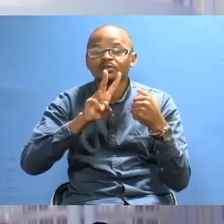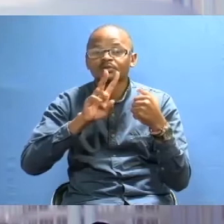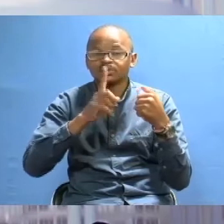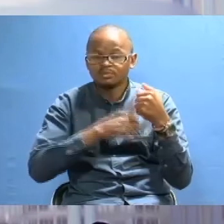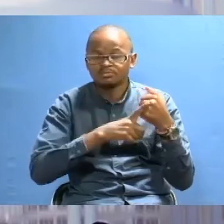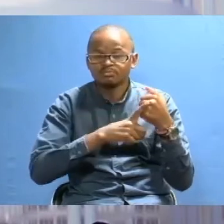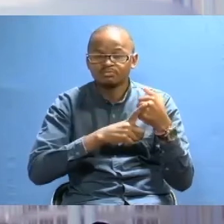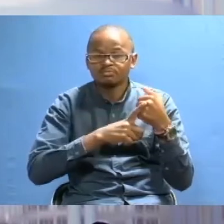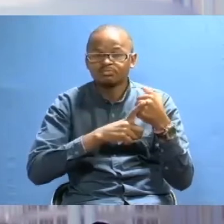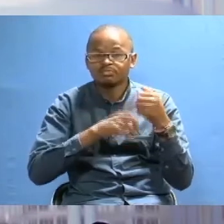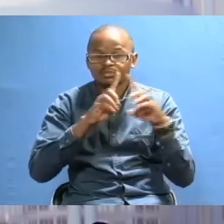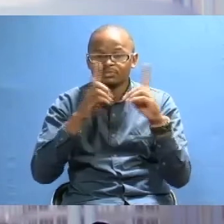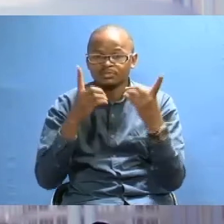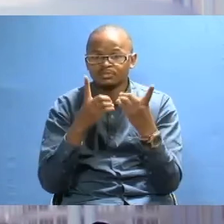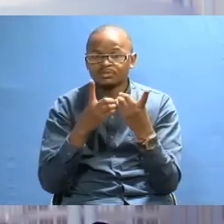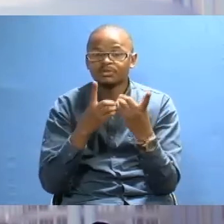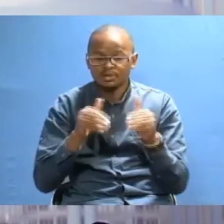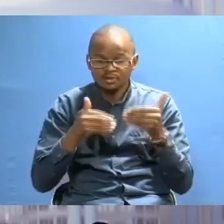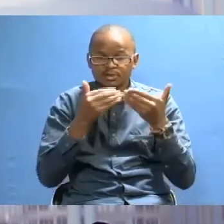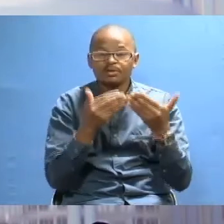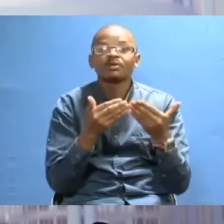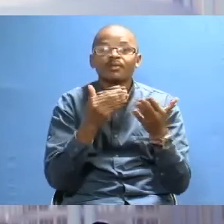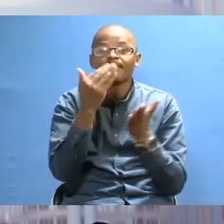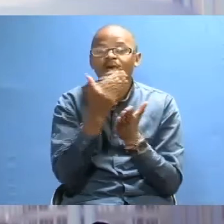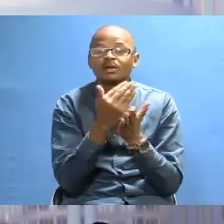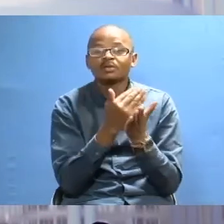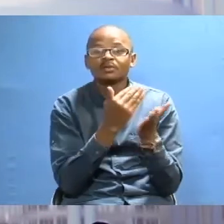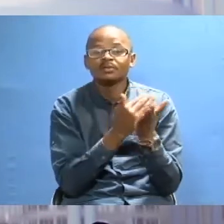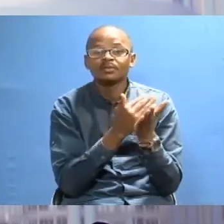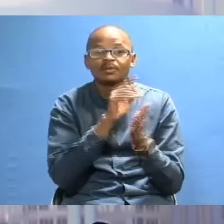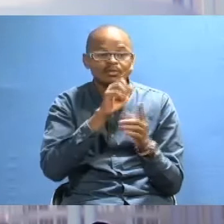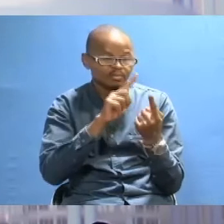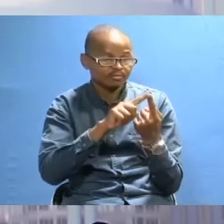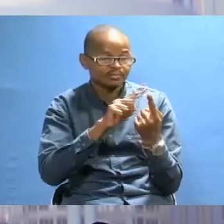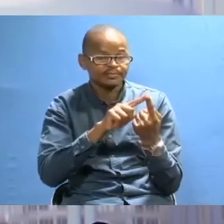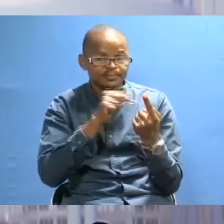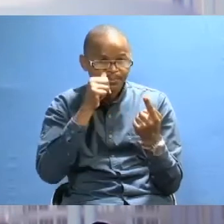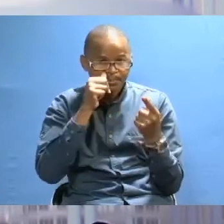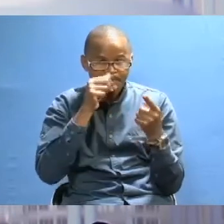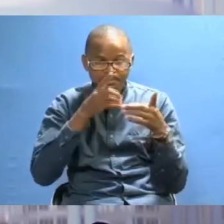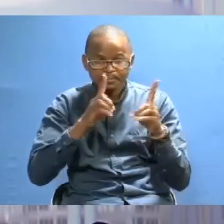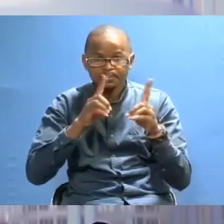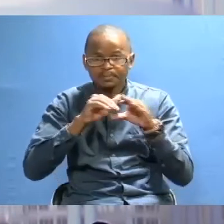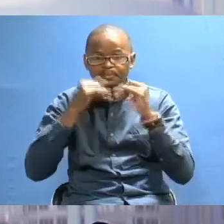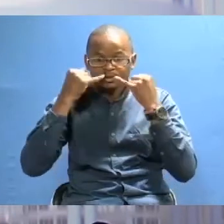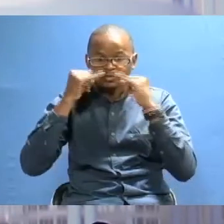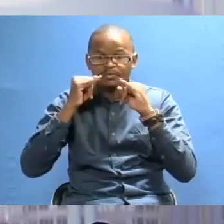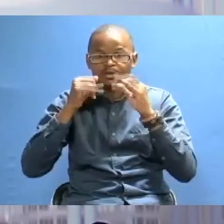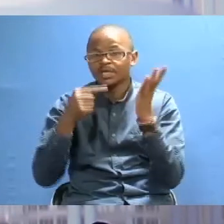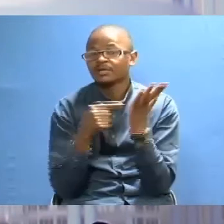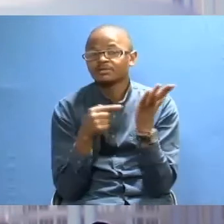0722-821-726. The department offers the following programs. 1, Diploma in